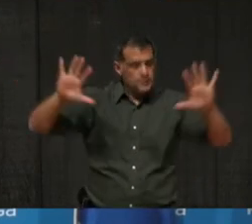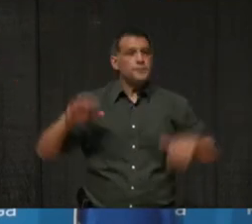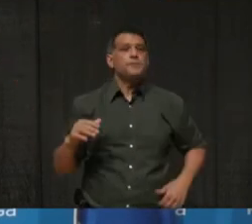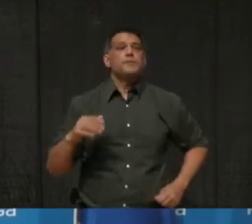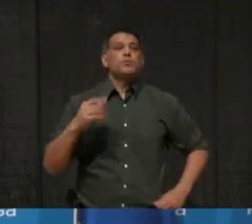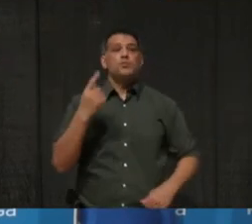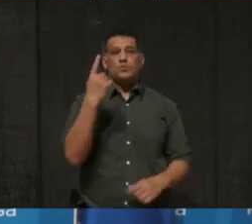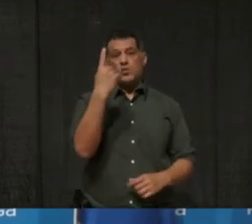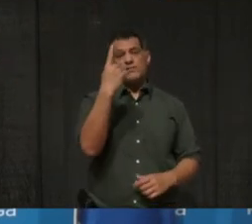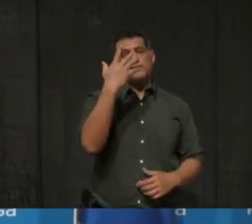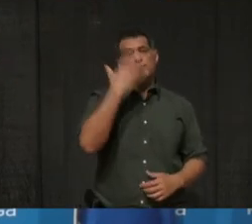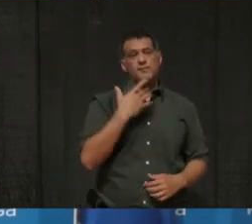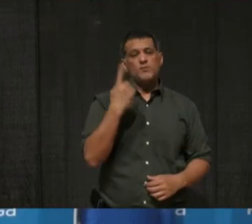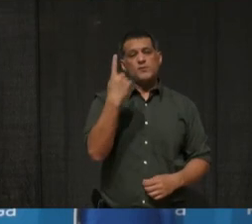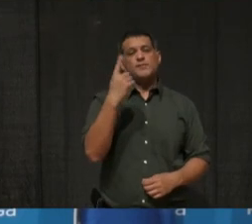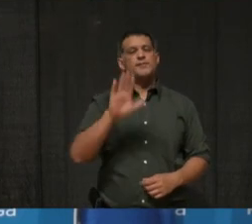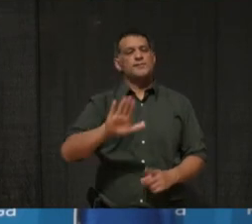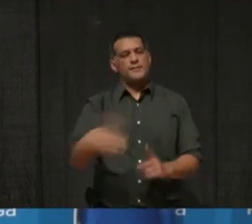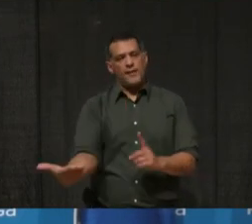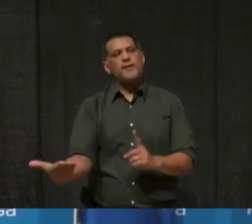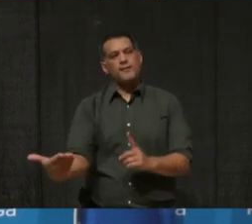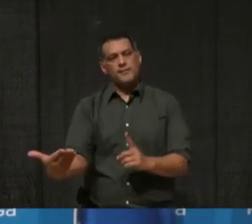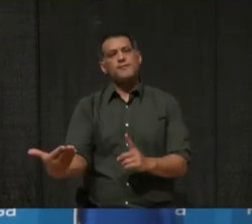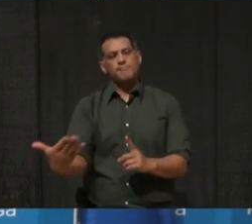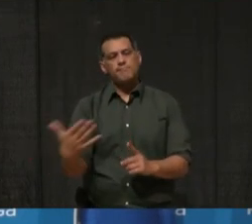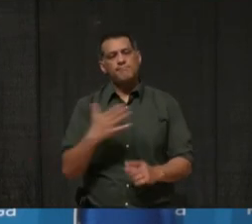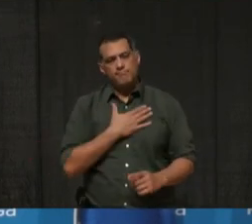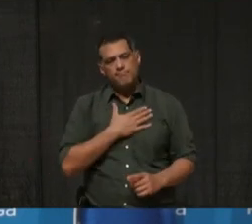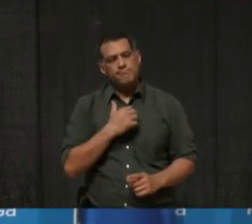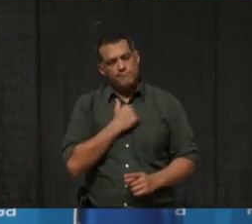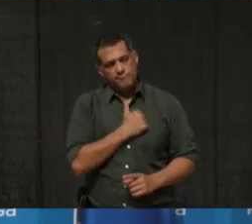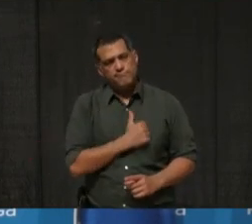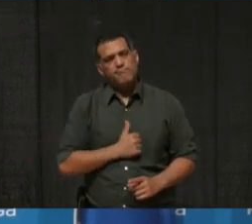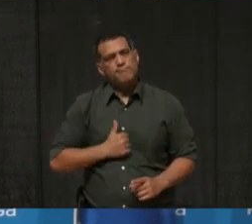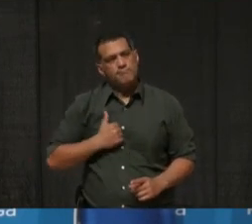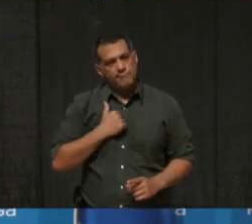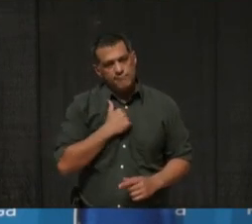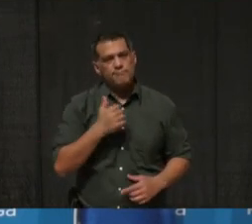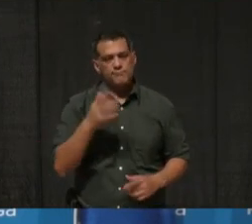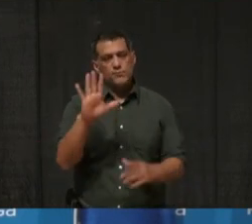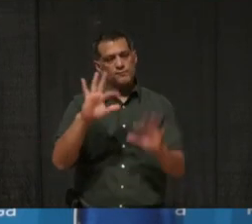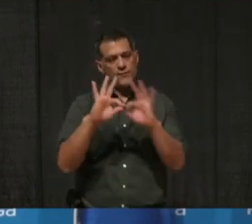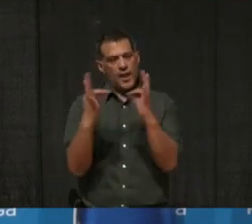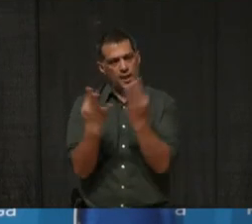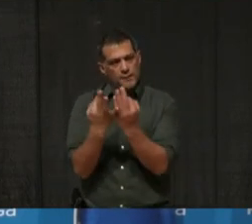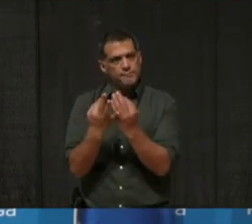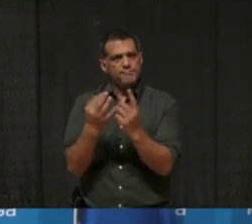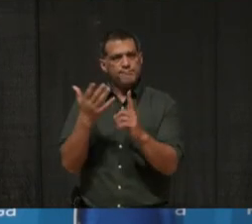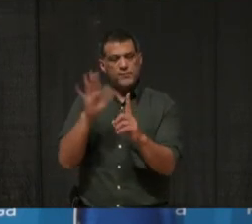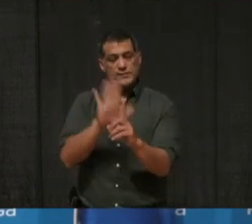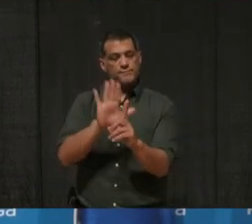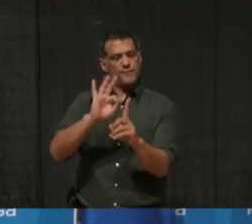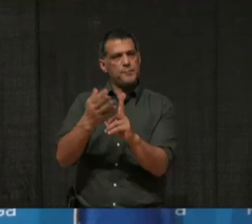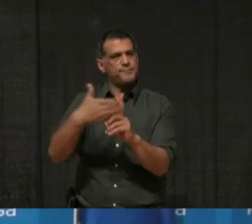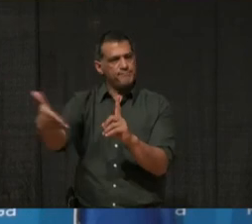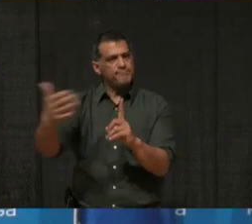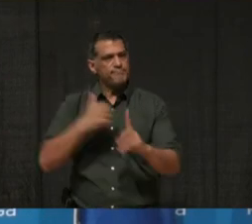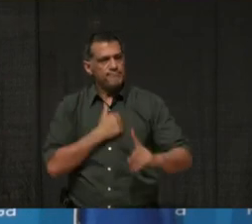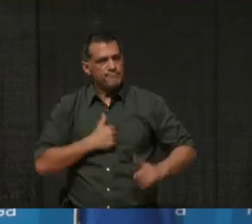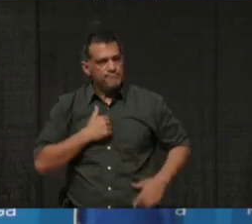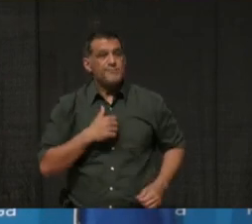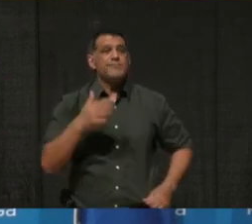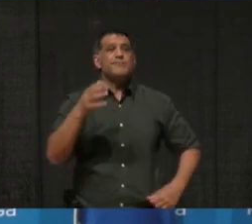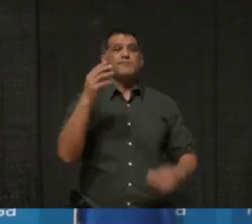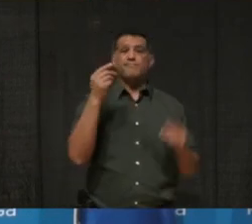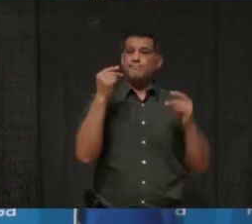death. And I'm very sorry to and pass my condolences once again to that individual's family. And I know that rapid testing is in place. I think